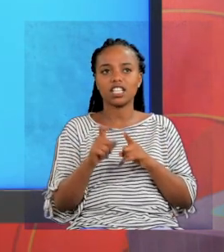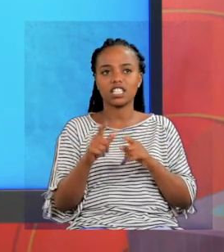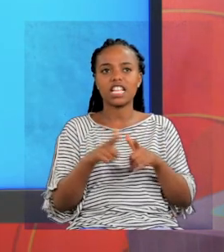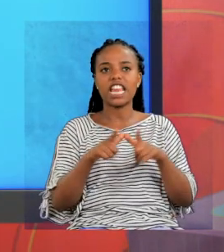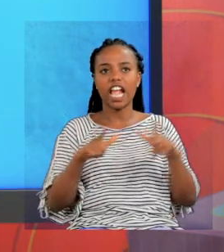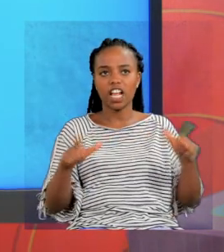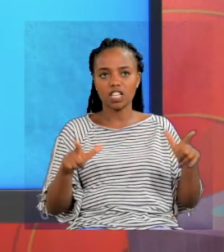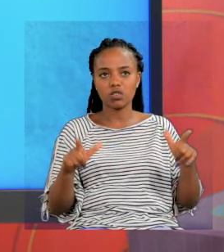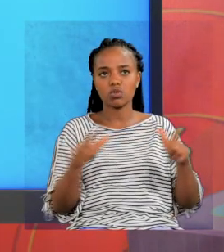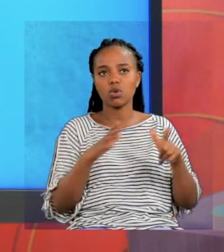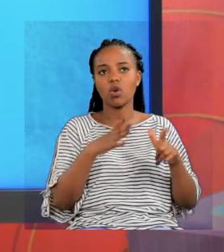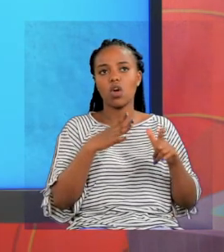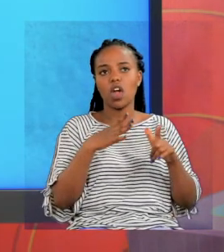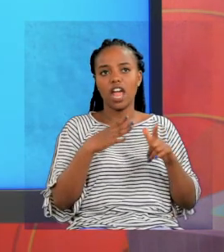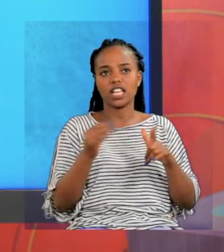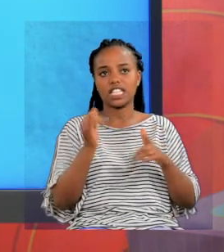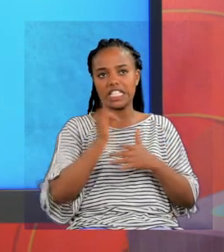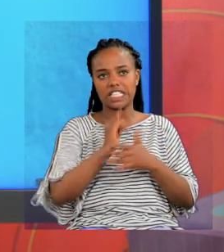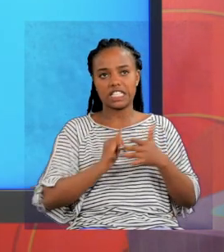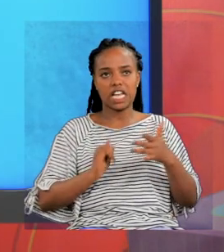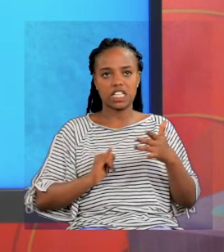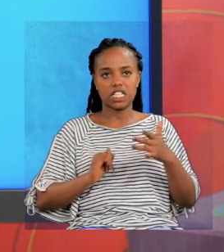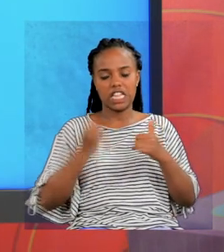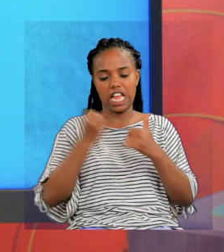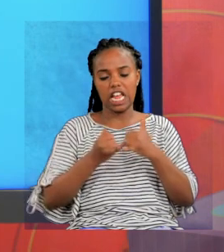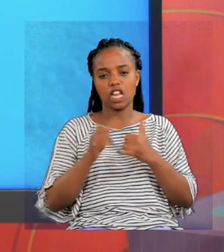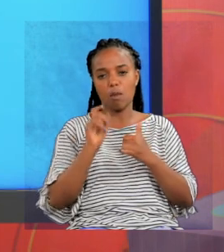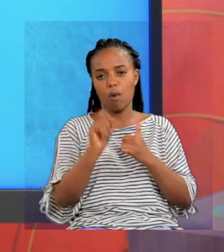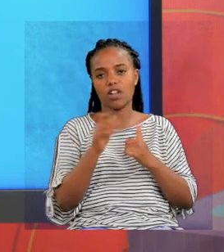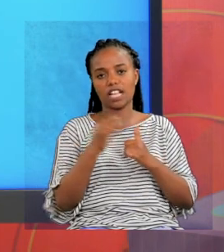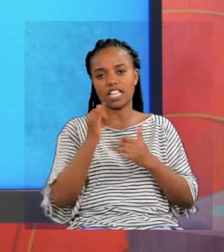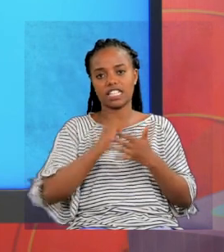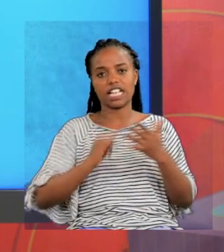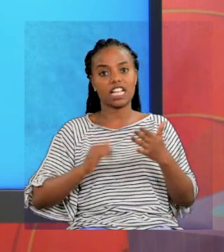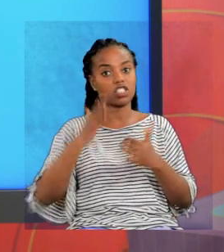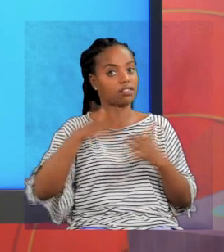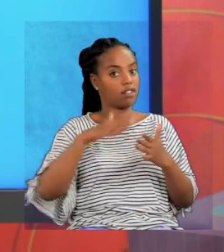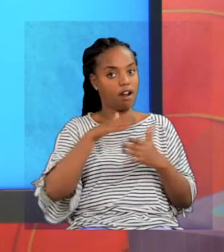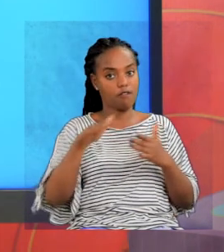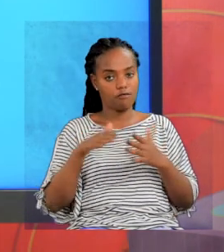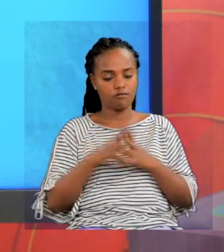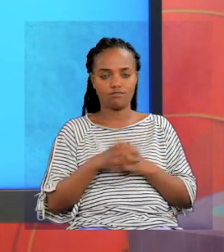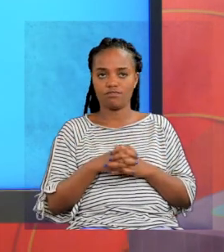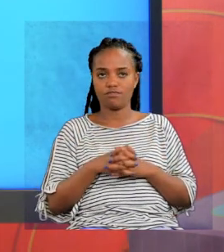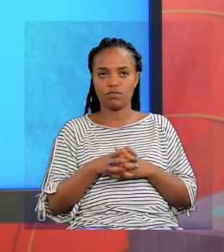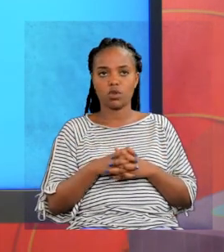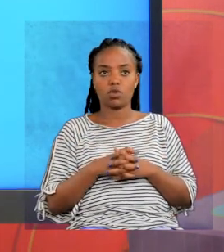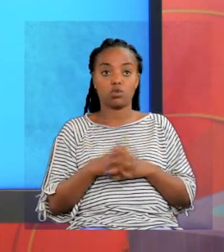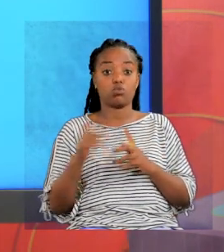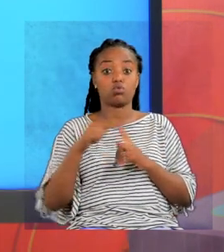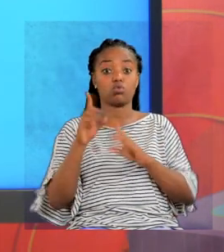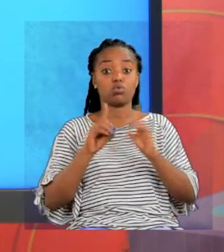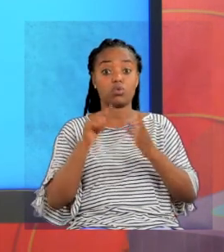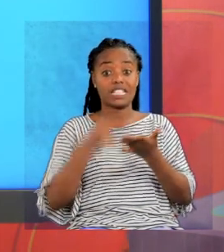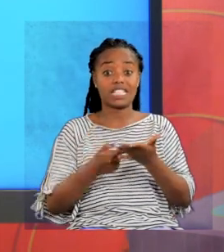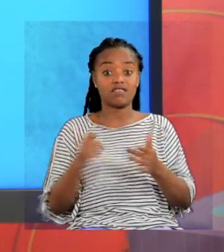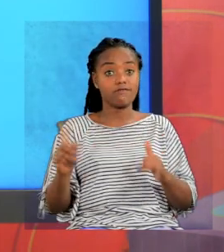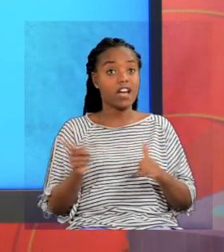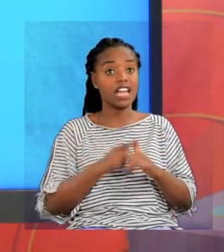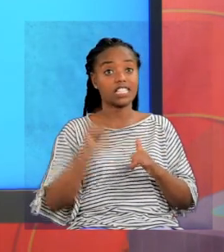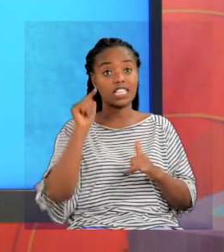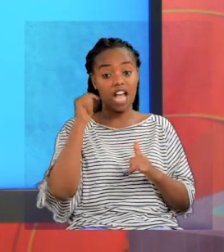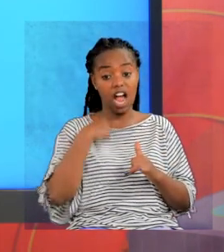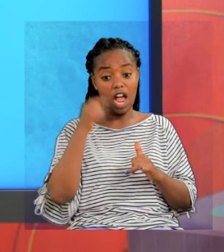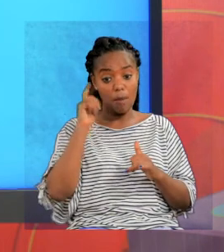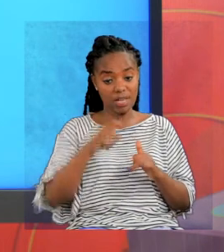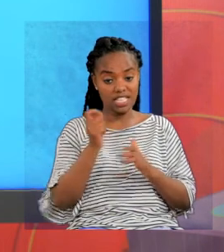rectum, in it says sketch the graph. So let's do this one. To do this, first I need to write this